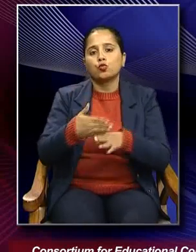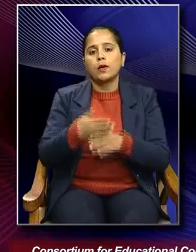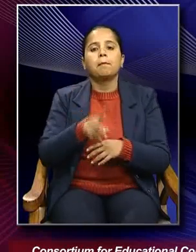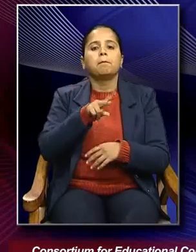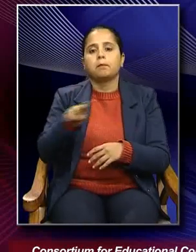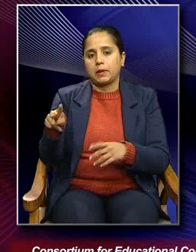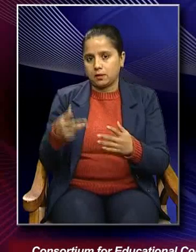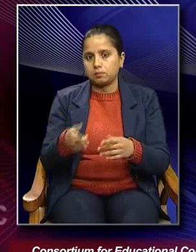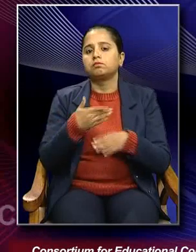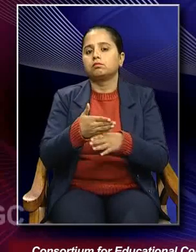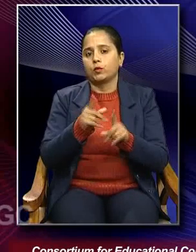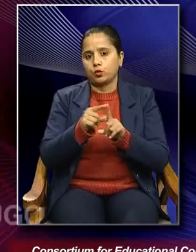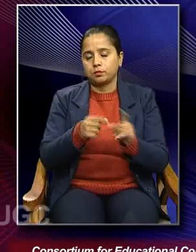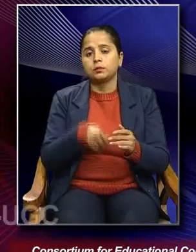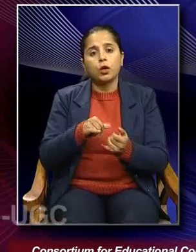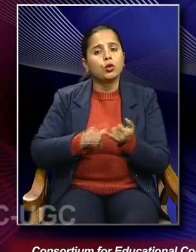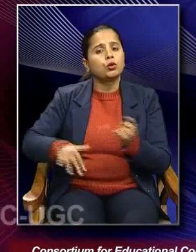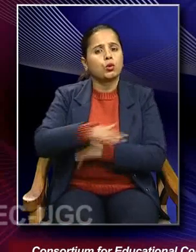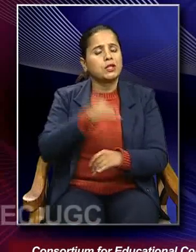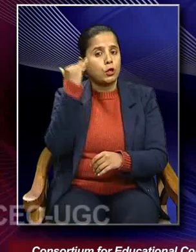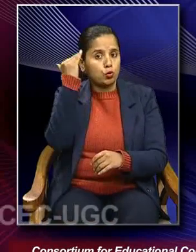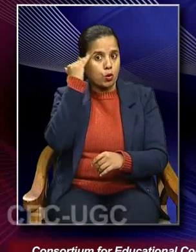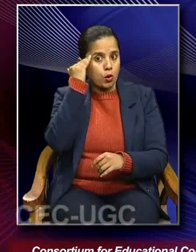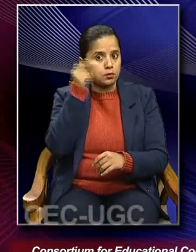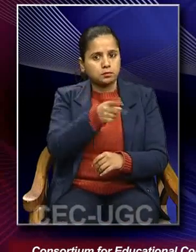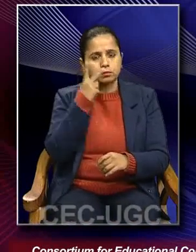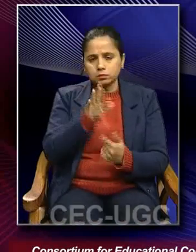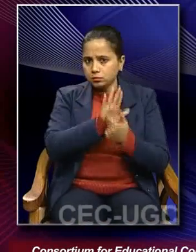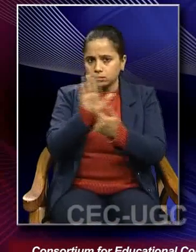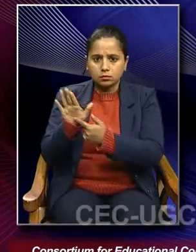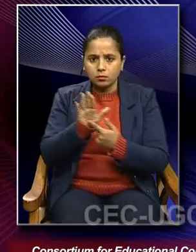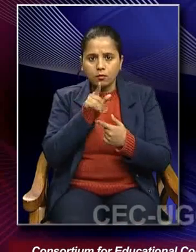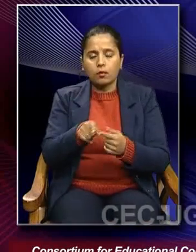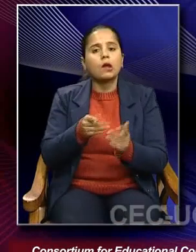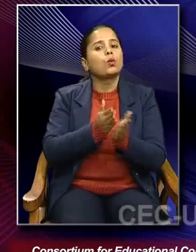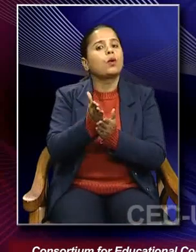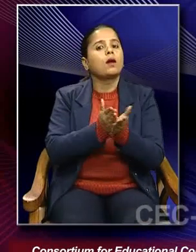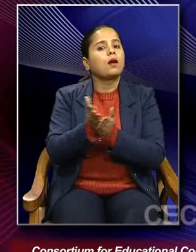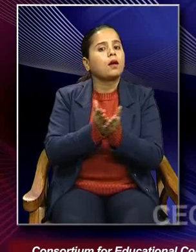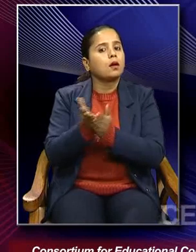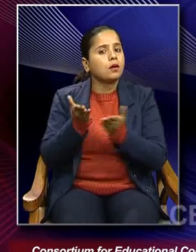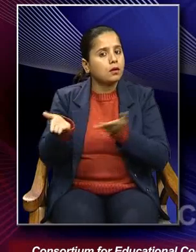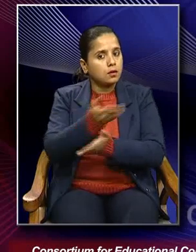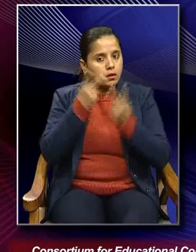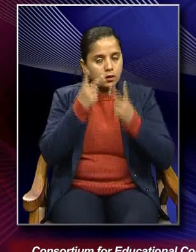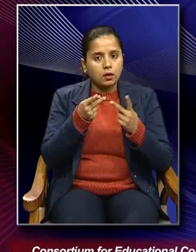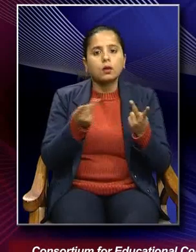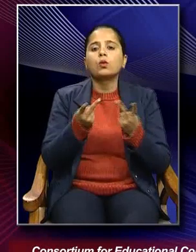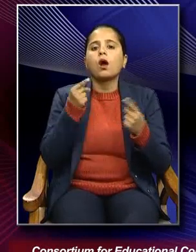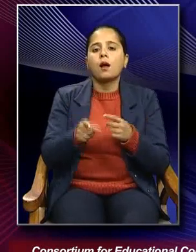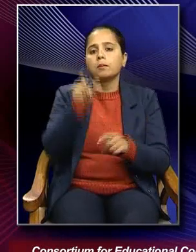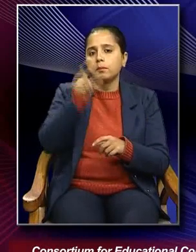meaning. So, sociology of knowledge refers to the ways in which individuals